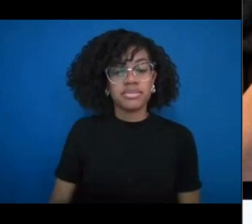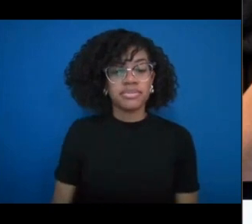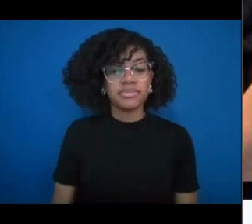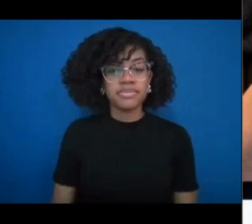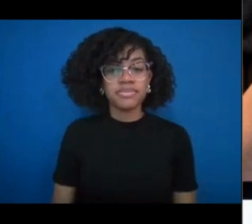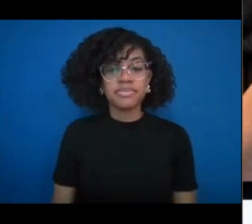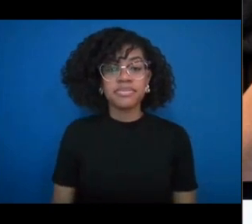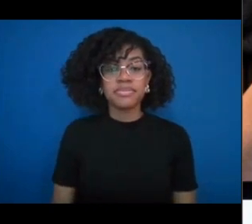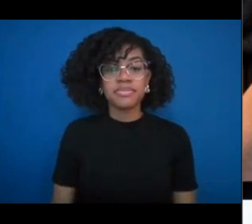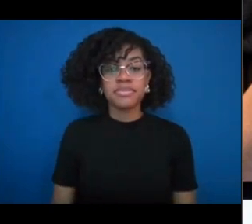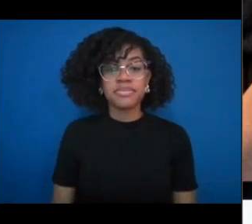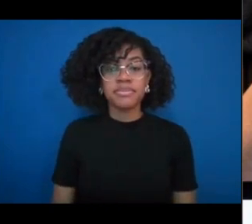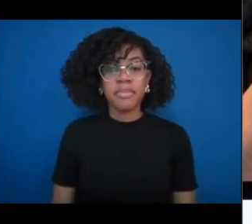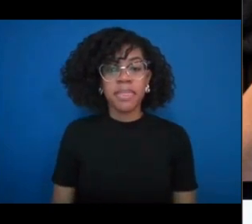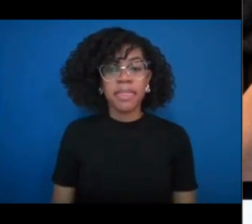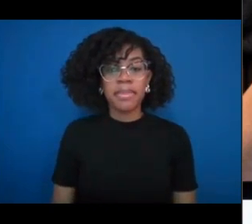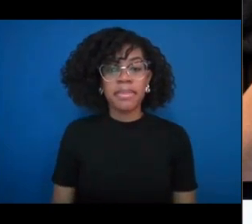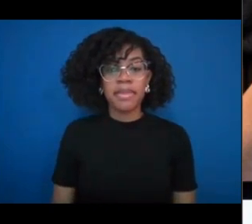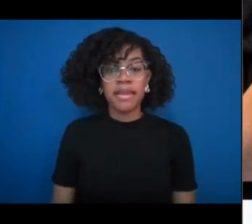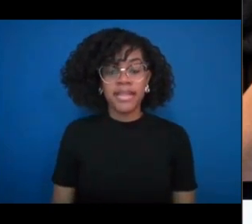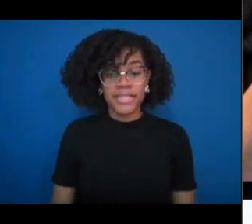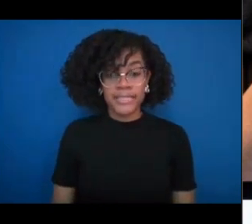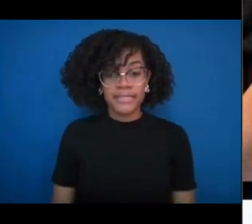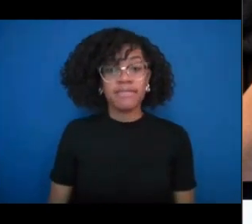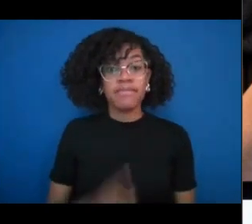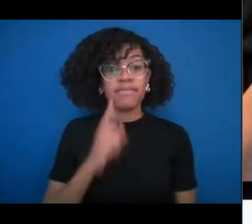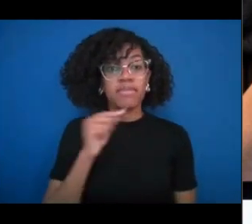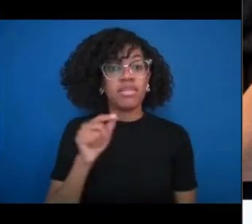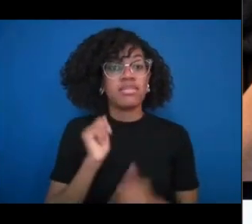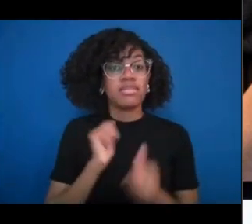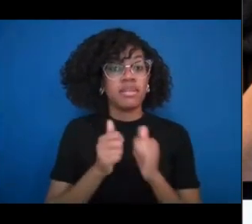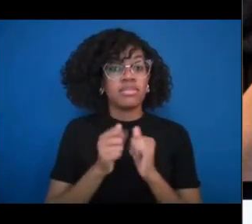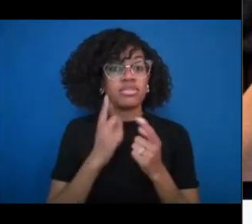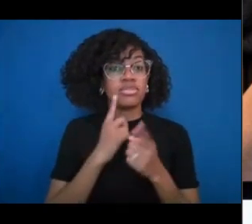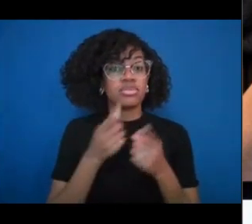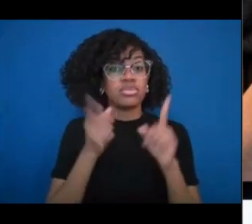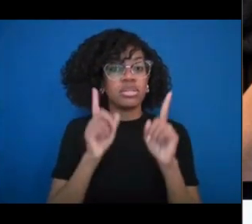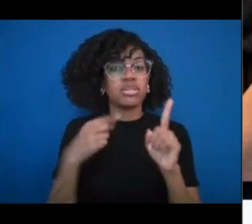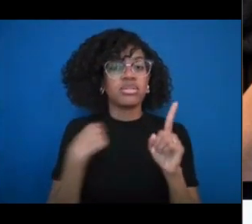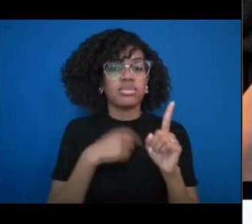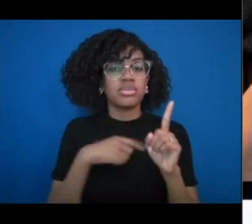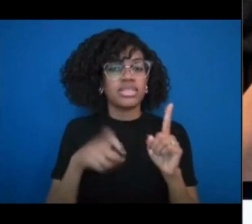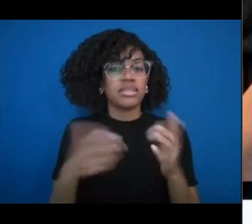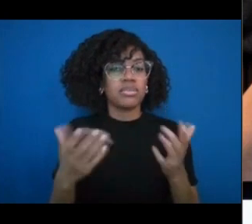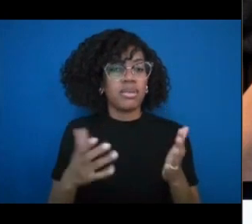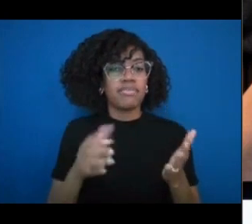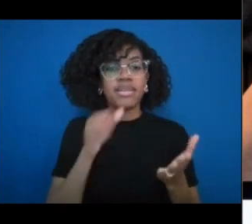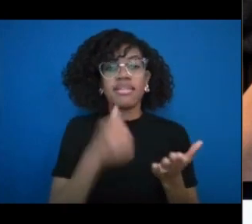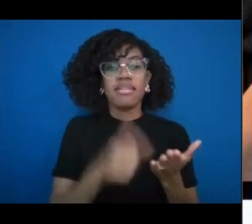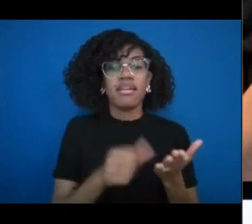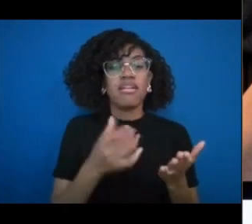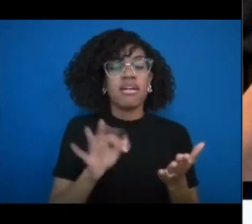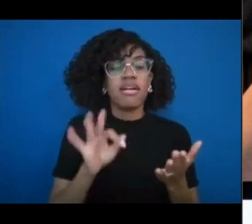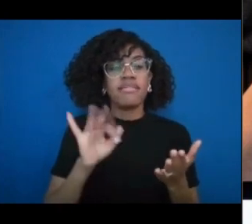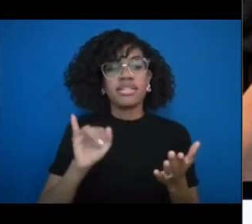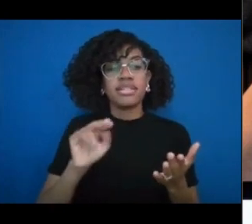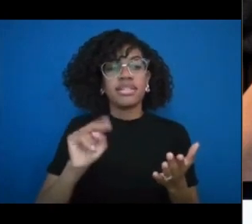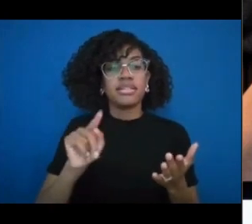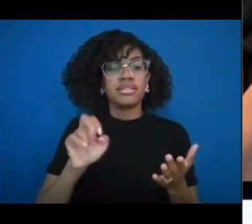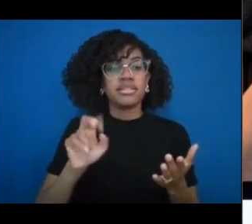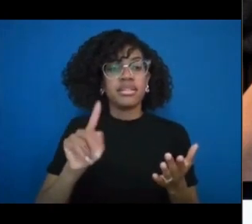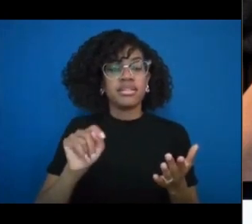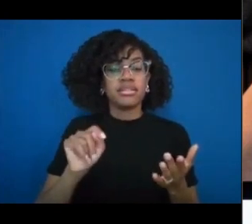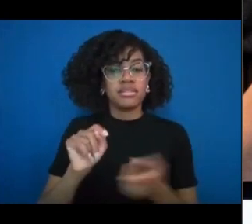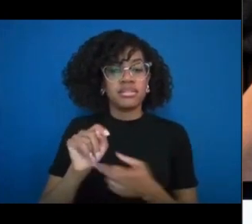In order for this competition to work, first we need letters of intent that are emailed